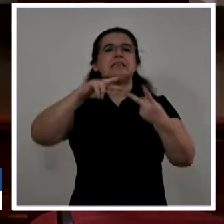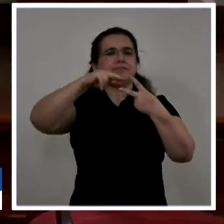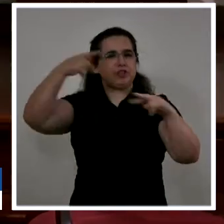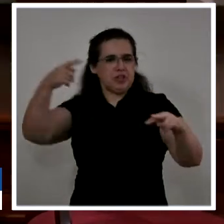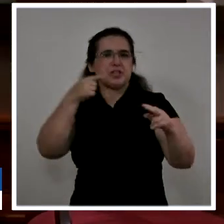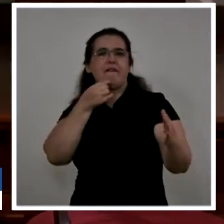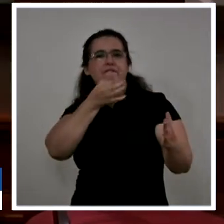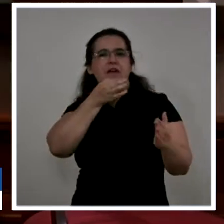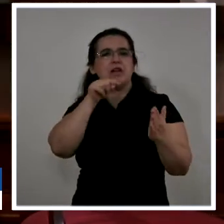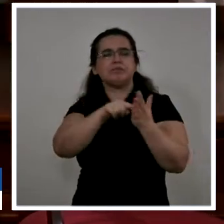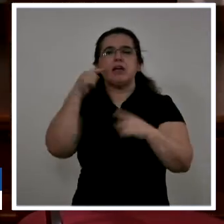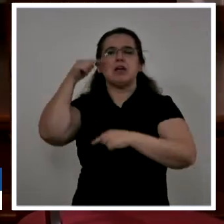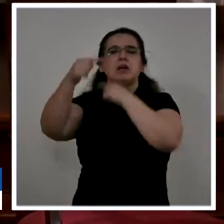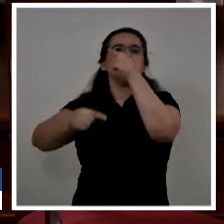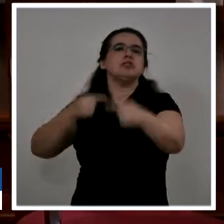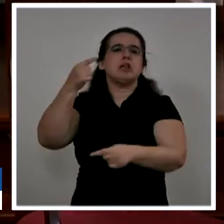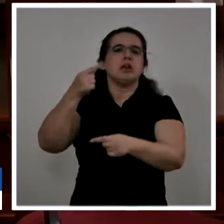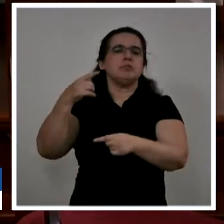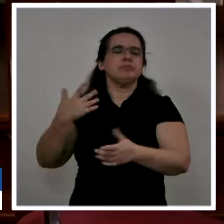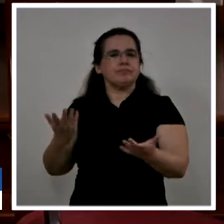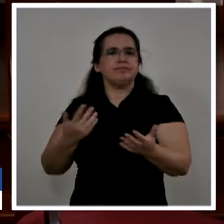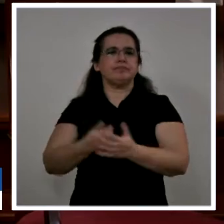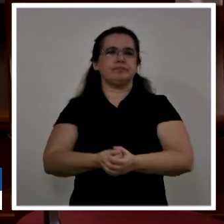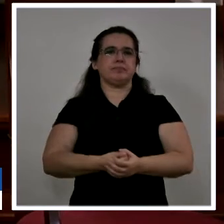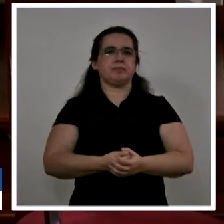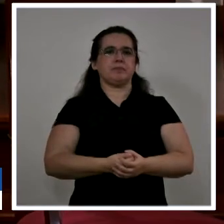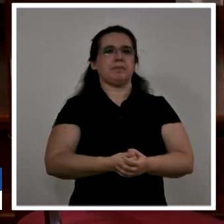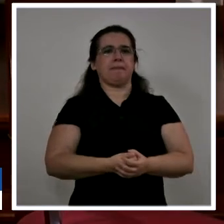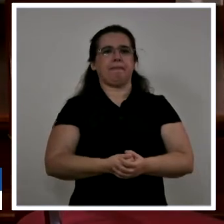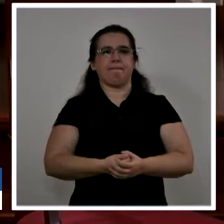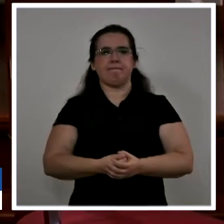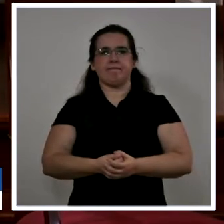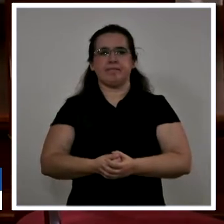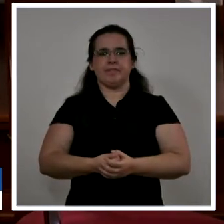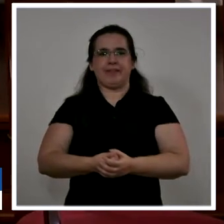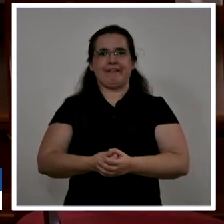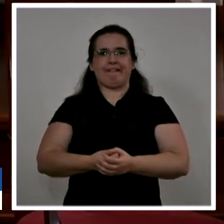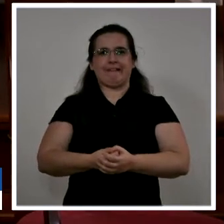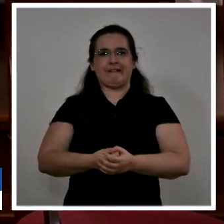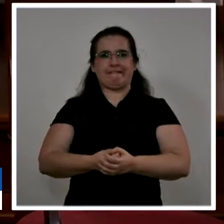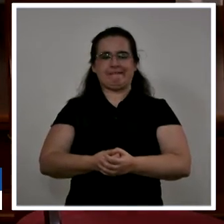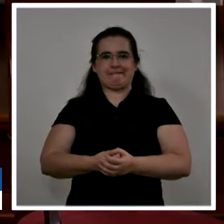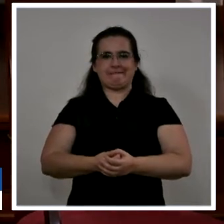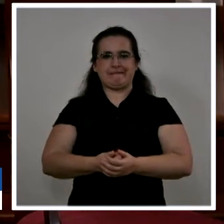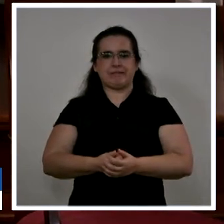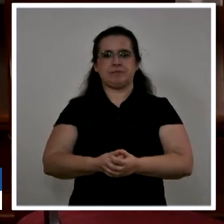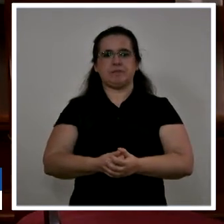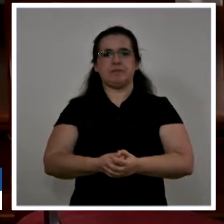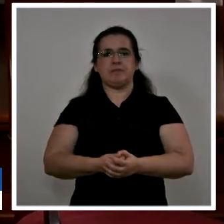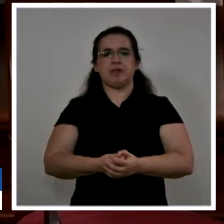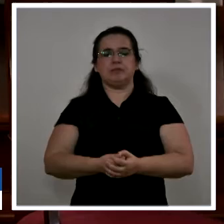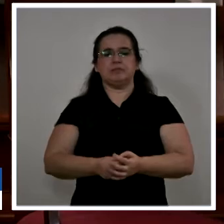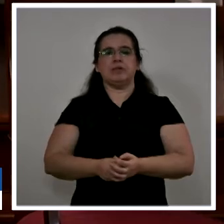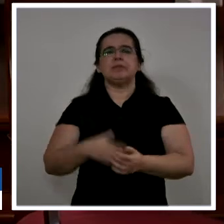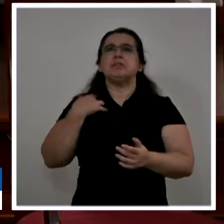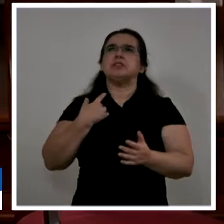genética e herança, de características, como eu vos disse. And we're not going to read through all of them, but just to make a couple of points, all throughout the Bible.